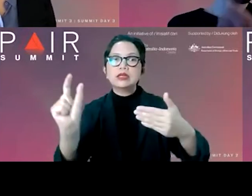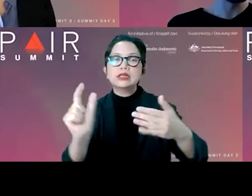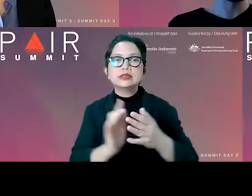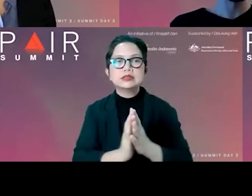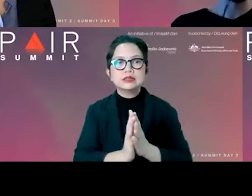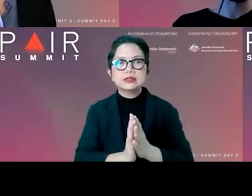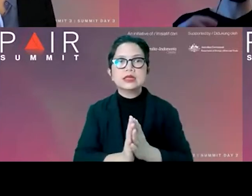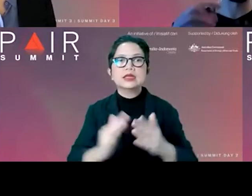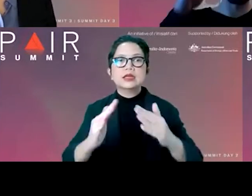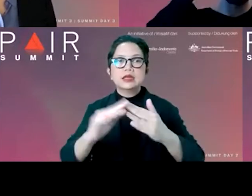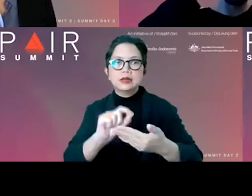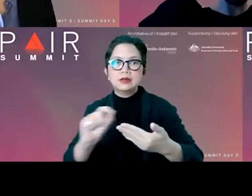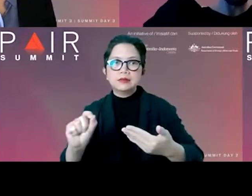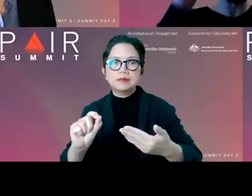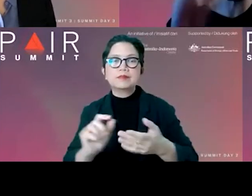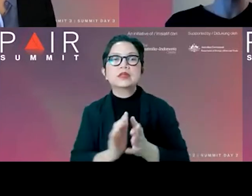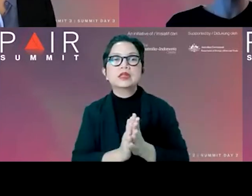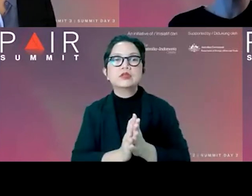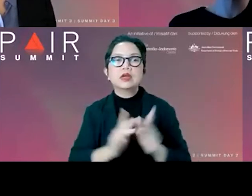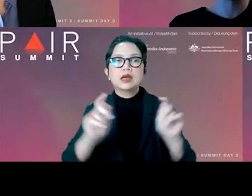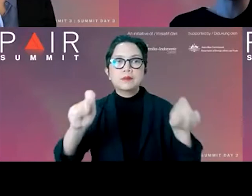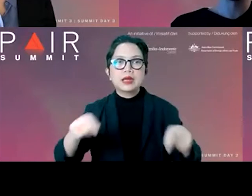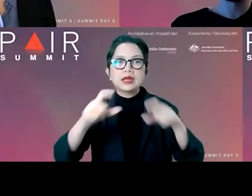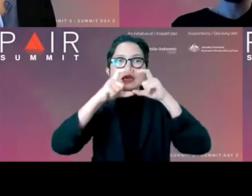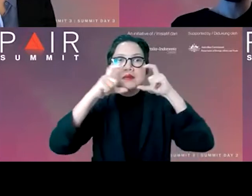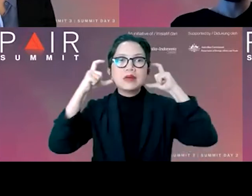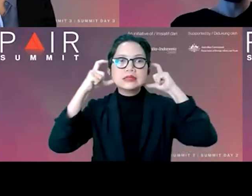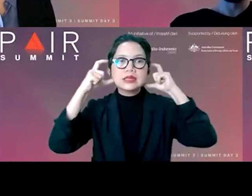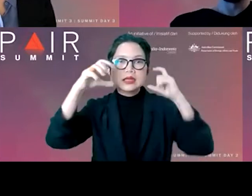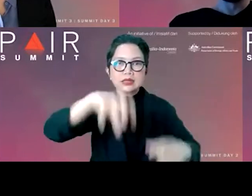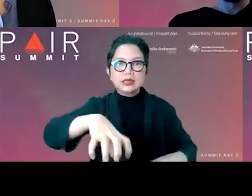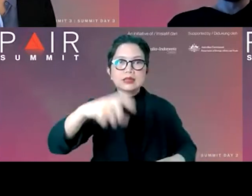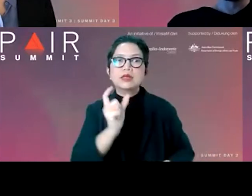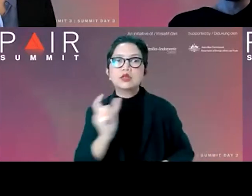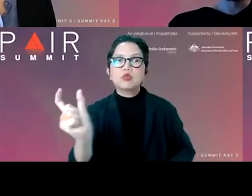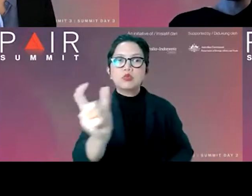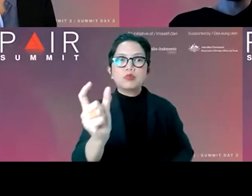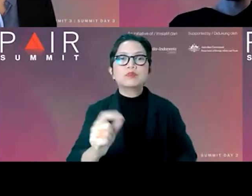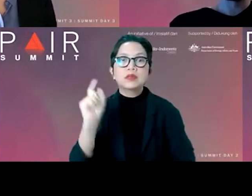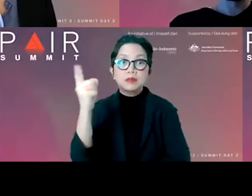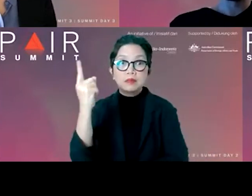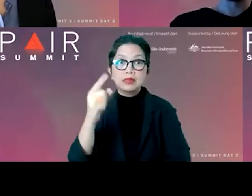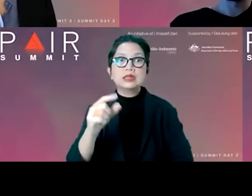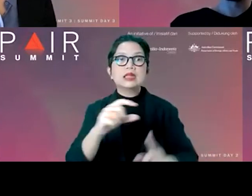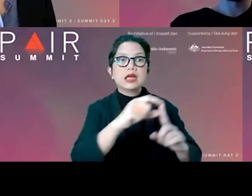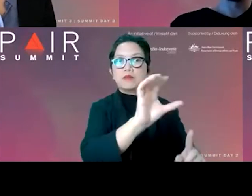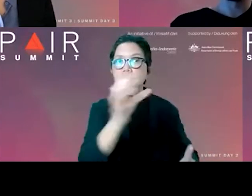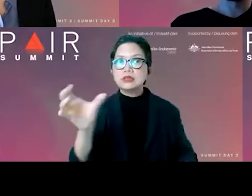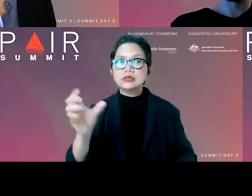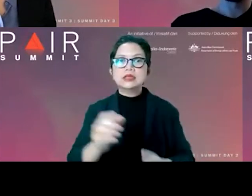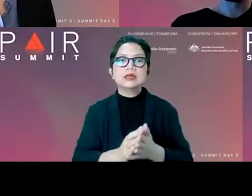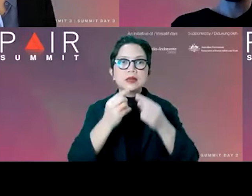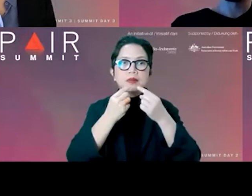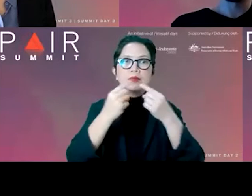places. Provincial government also introduced their containment intervention